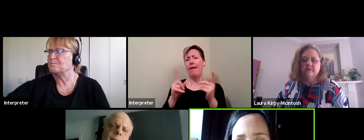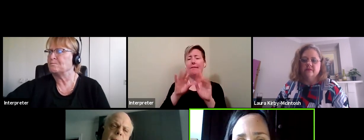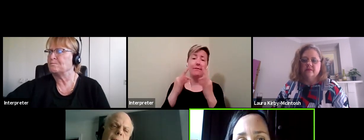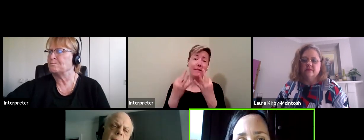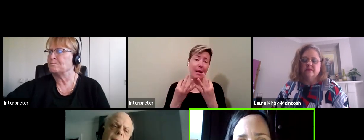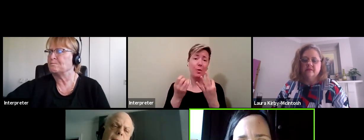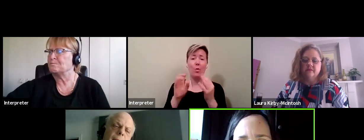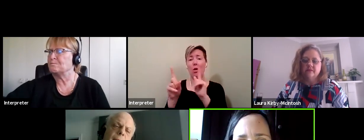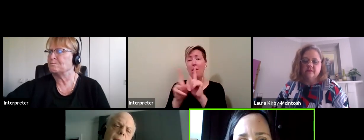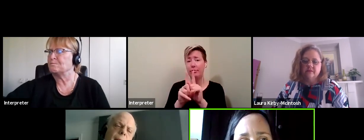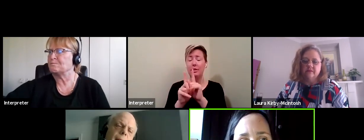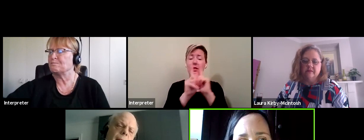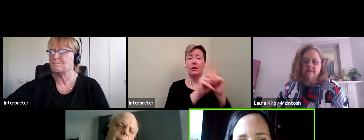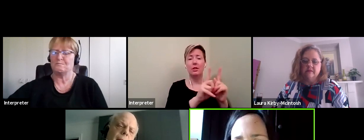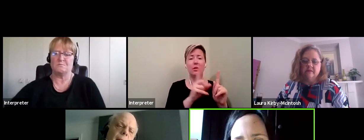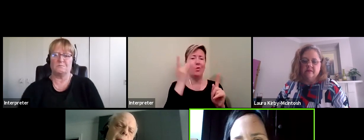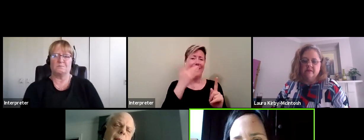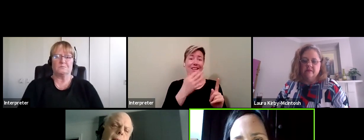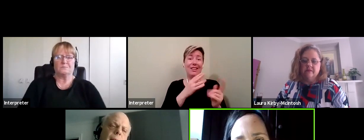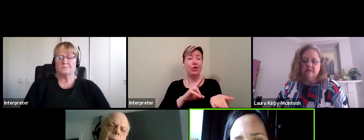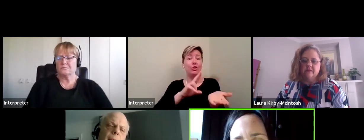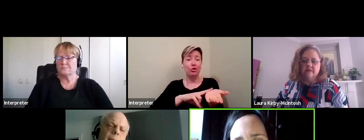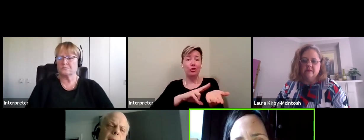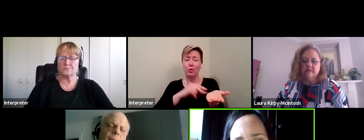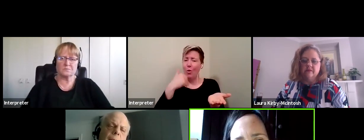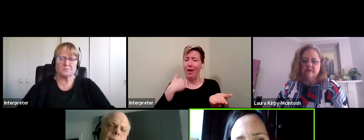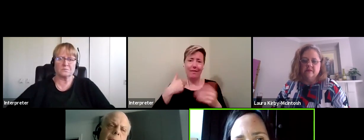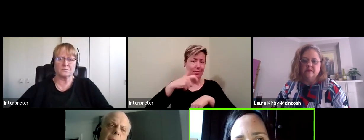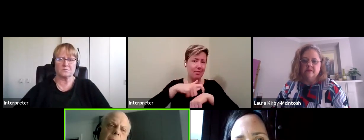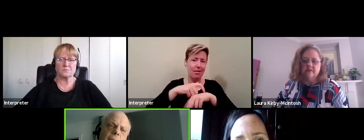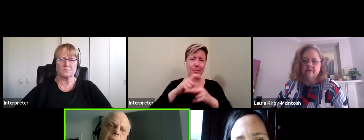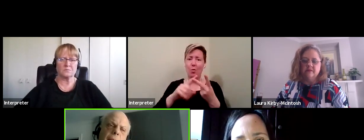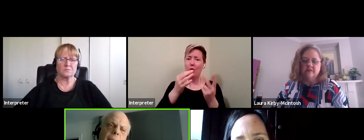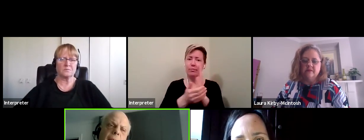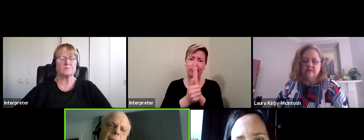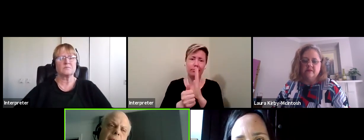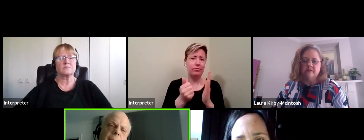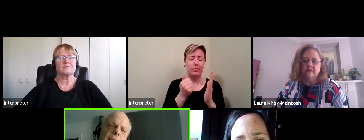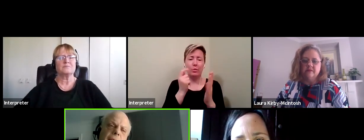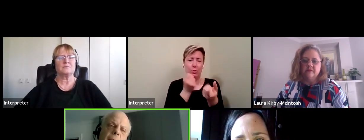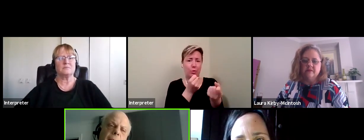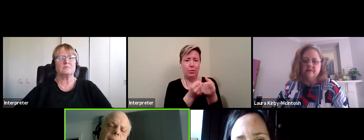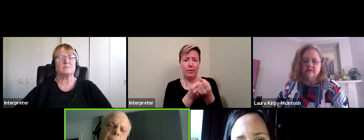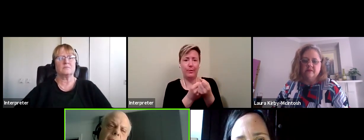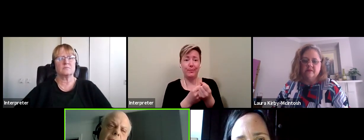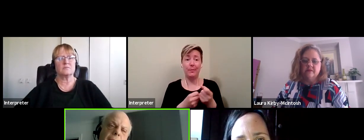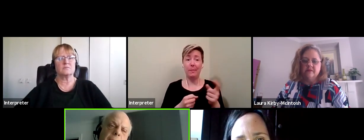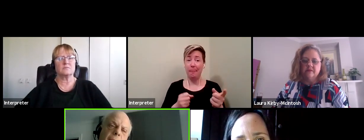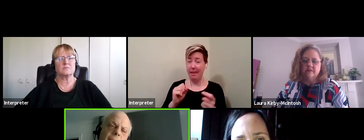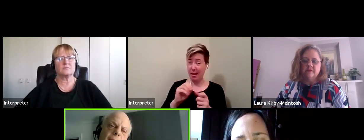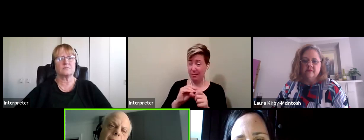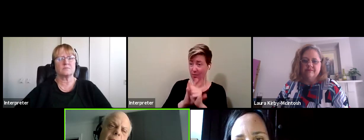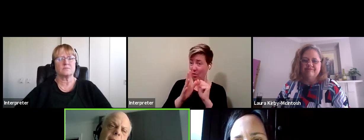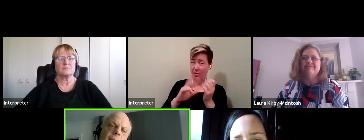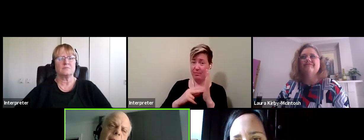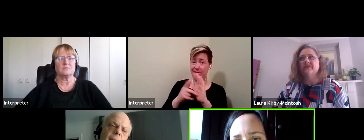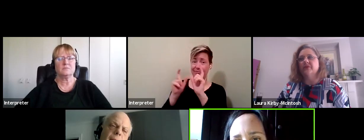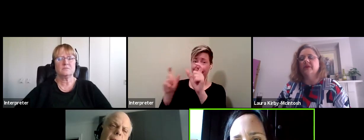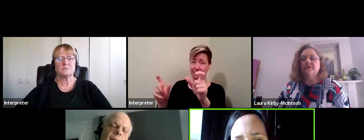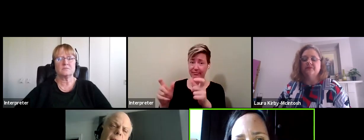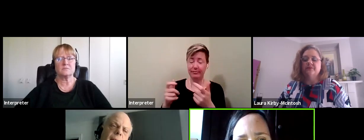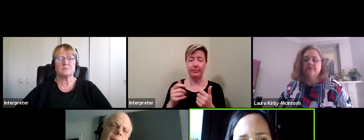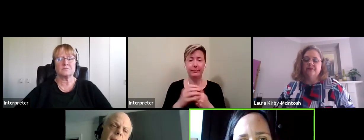because the staff there simply do not have the time or the expertise to do these things. But with So COVID, we have limits on who can go in the hospital. yes,